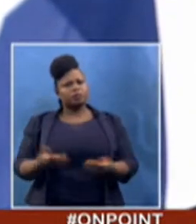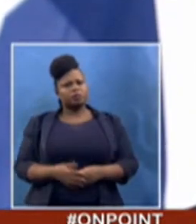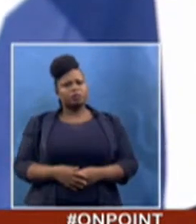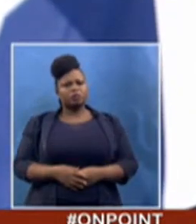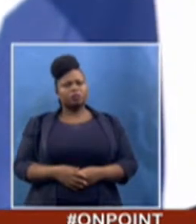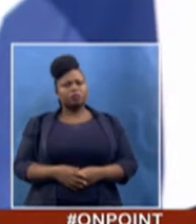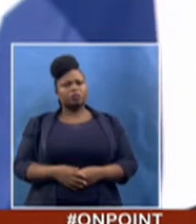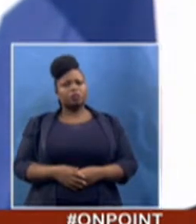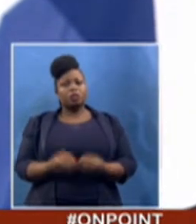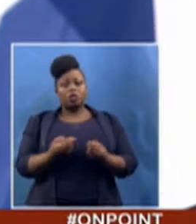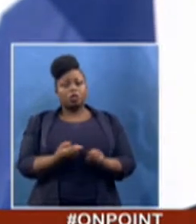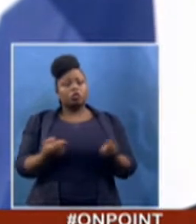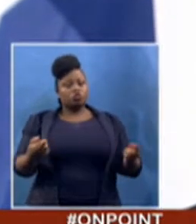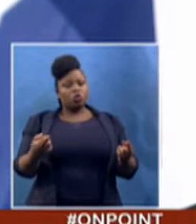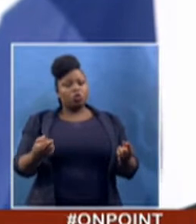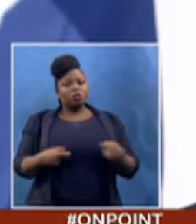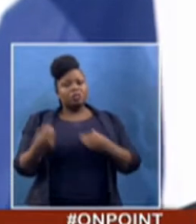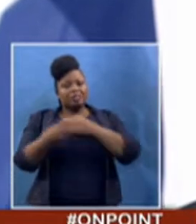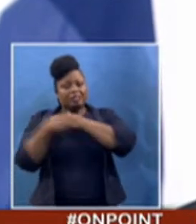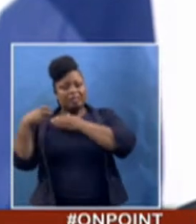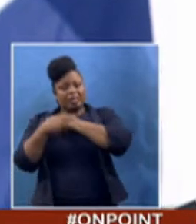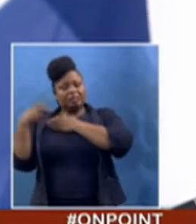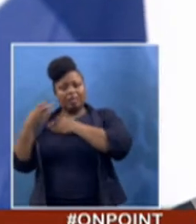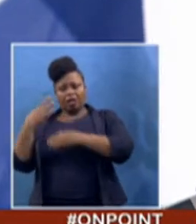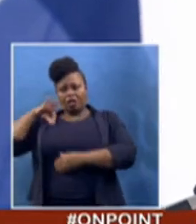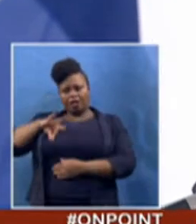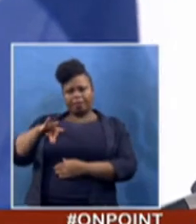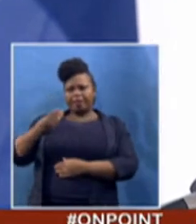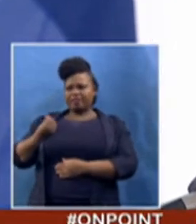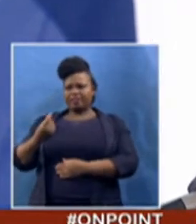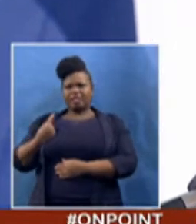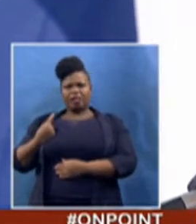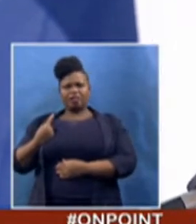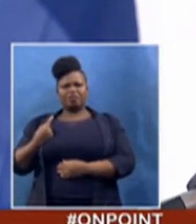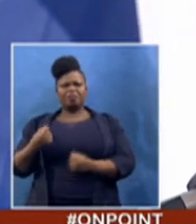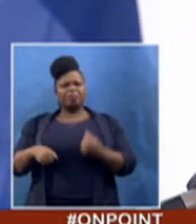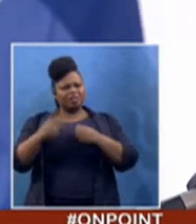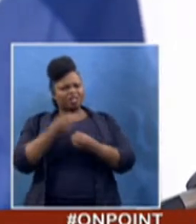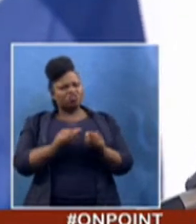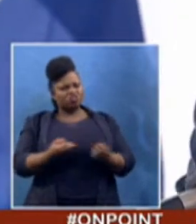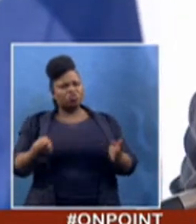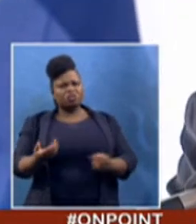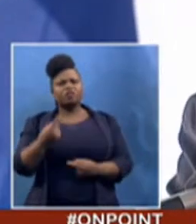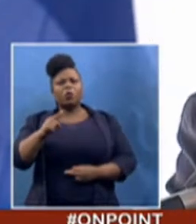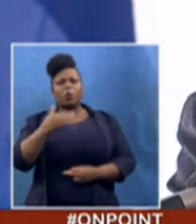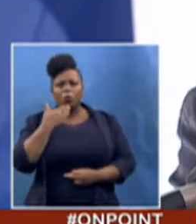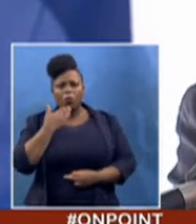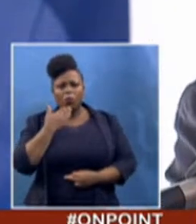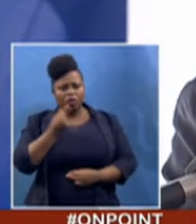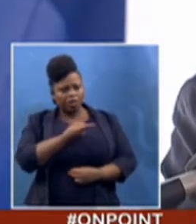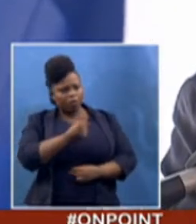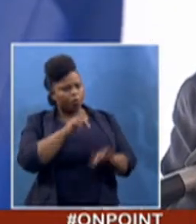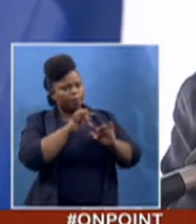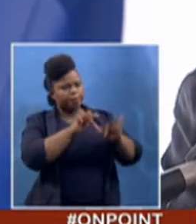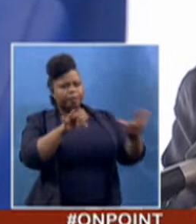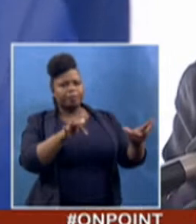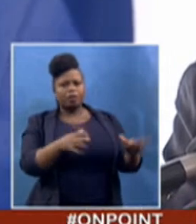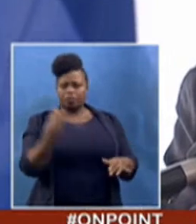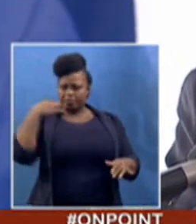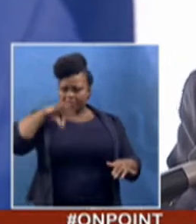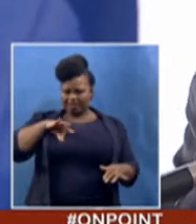the resources that belong to our people and put them in their own